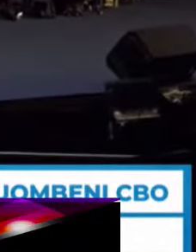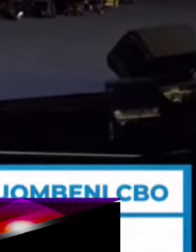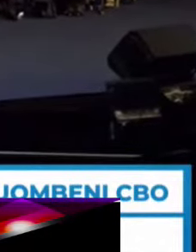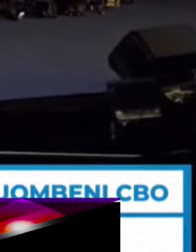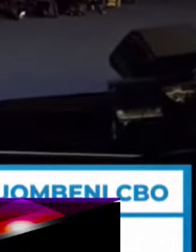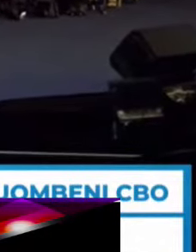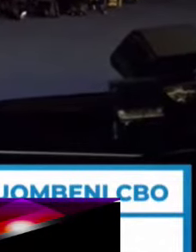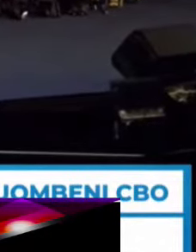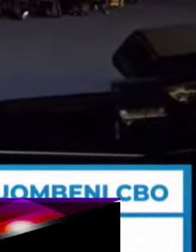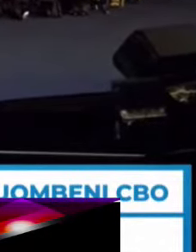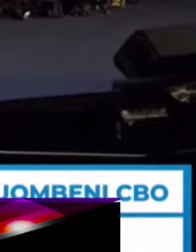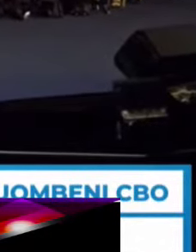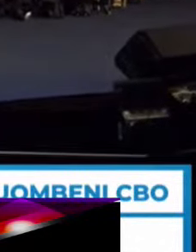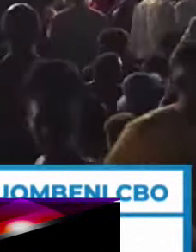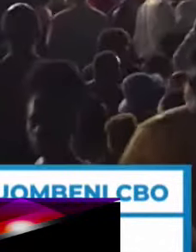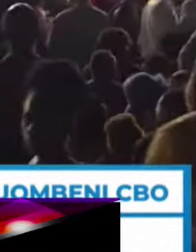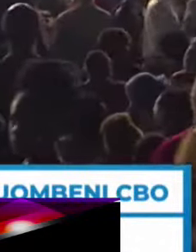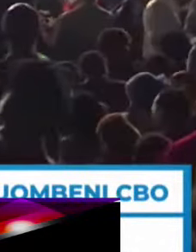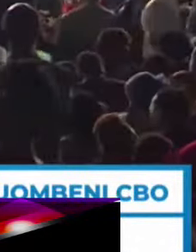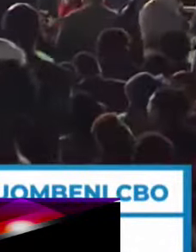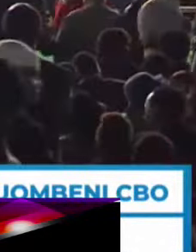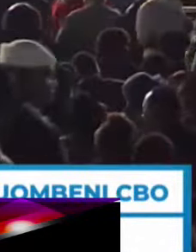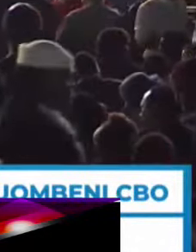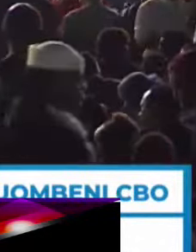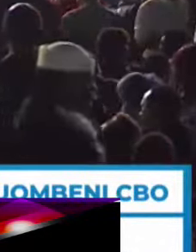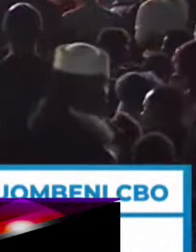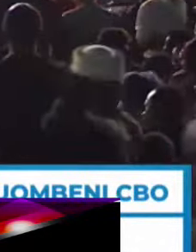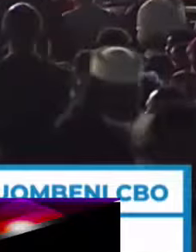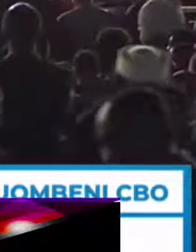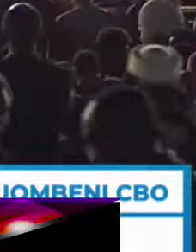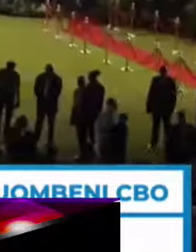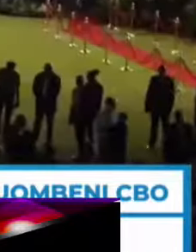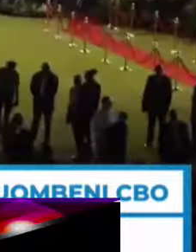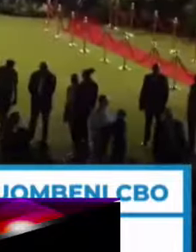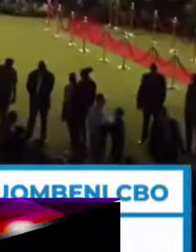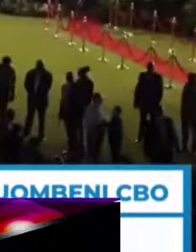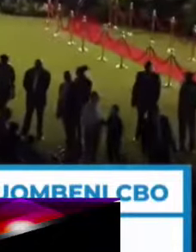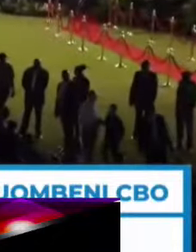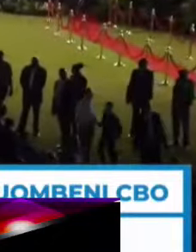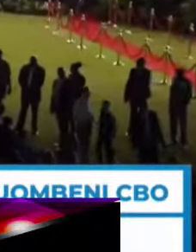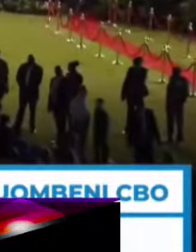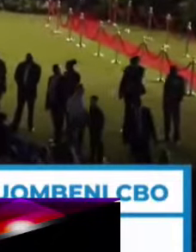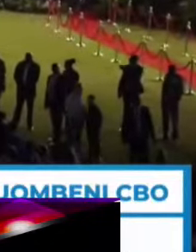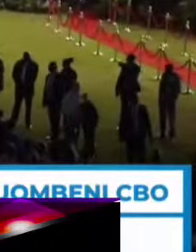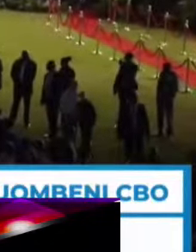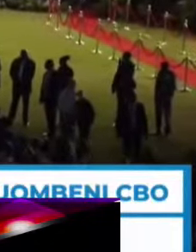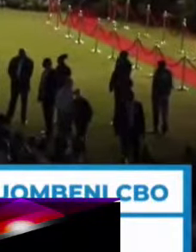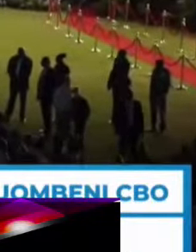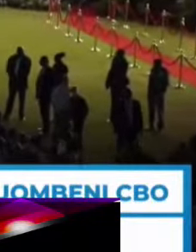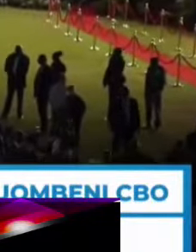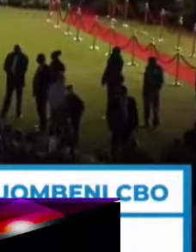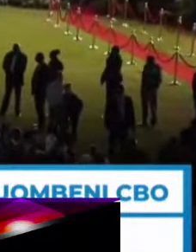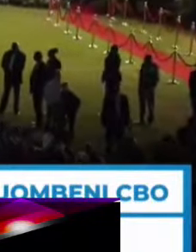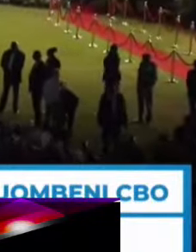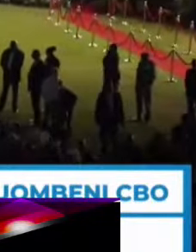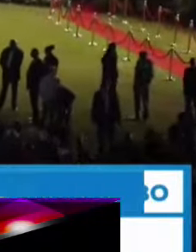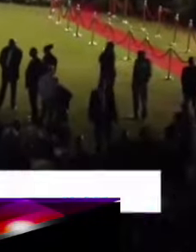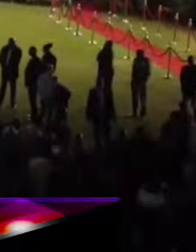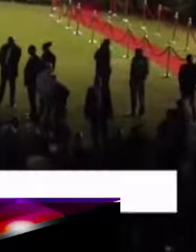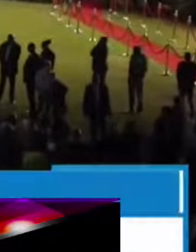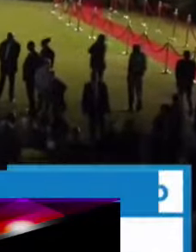come hallelujah hallelujah I still feel that marvelous anointing on